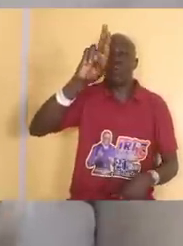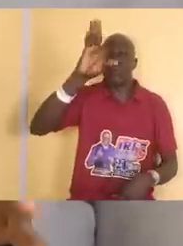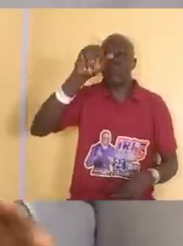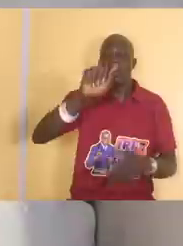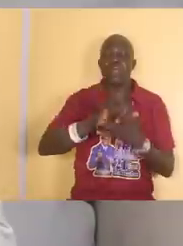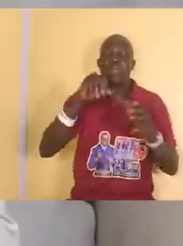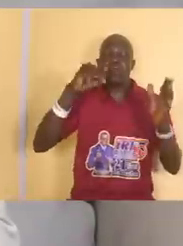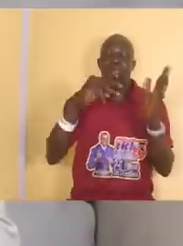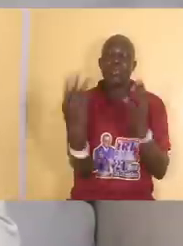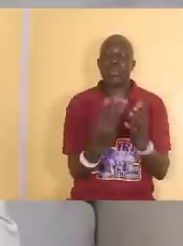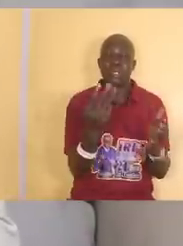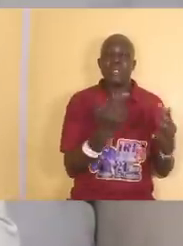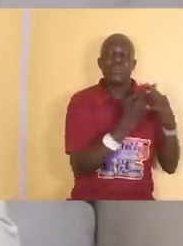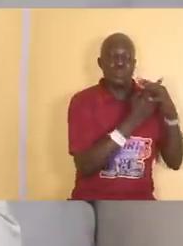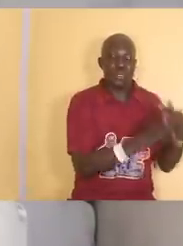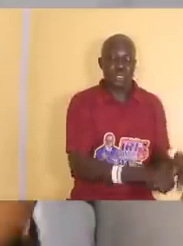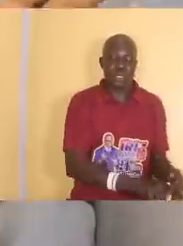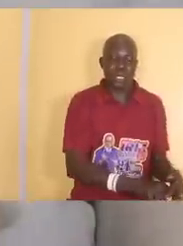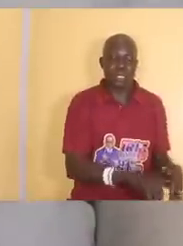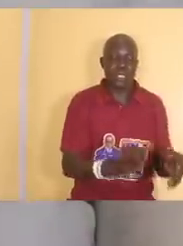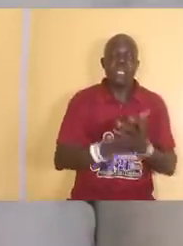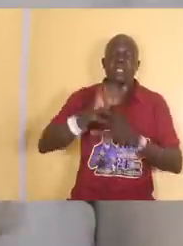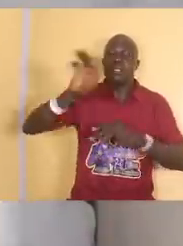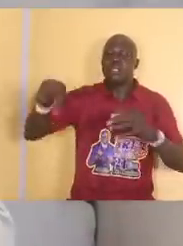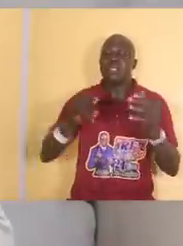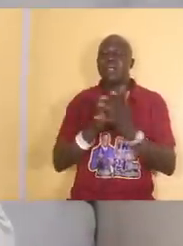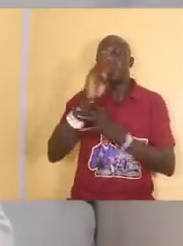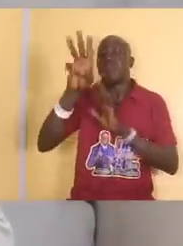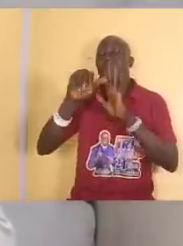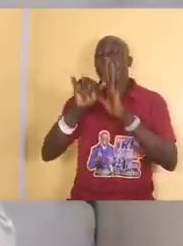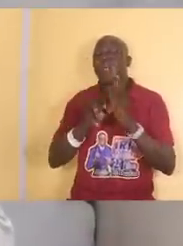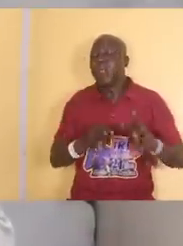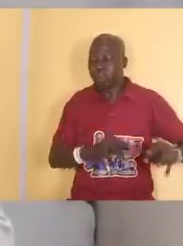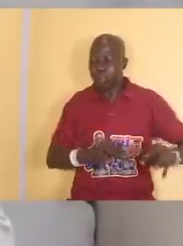your Wednesday. It's coming Wednesday. It will commence on Wednesday.